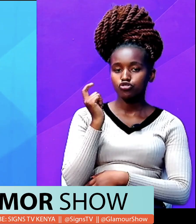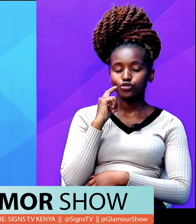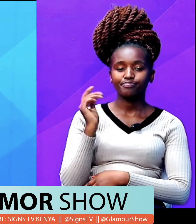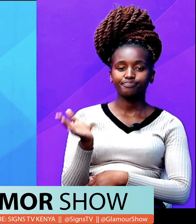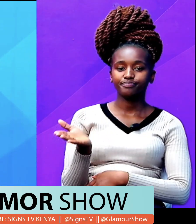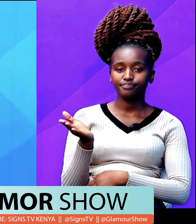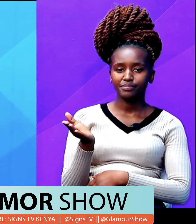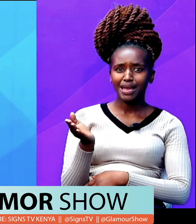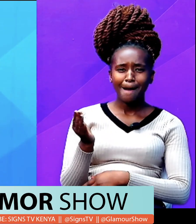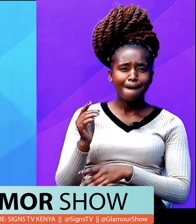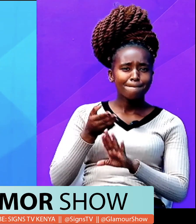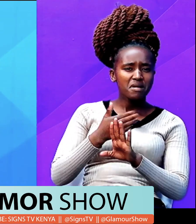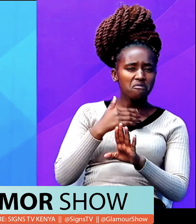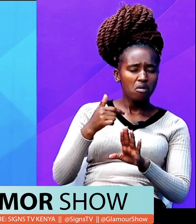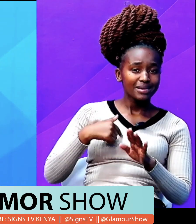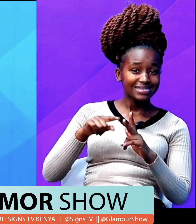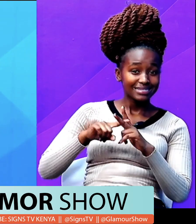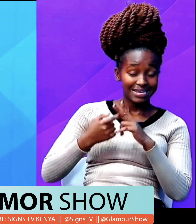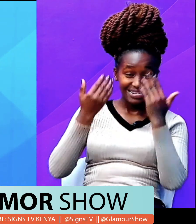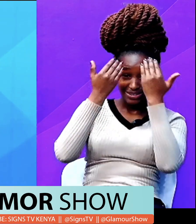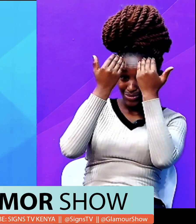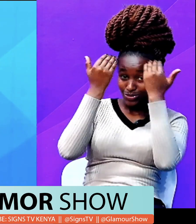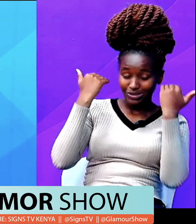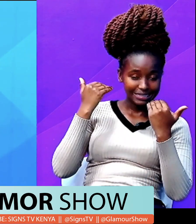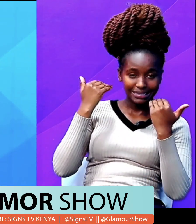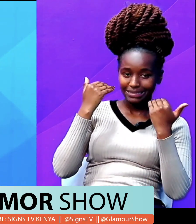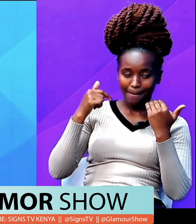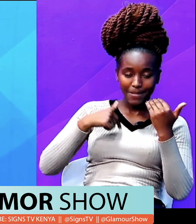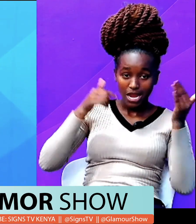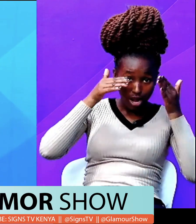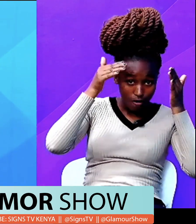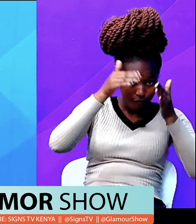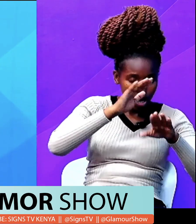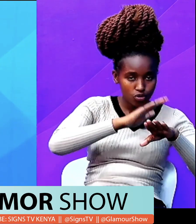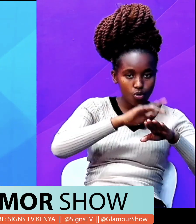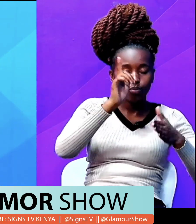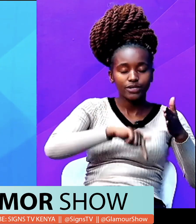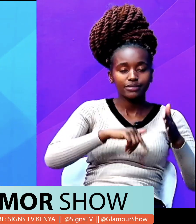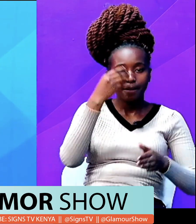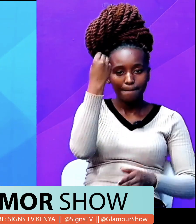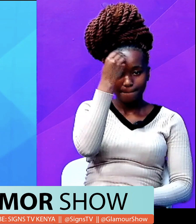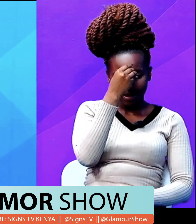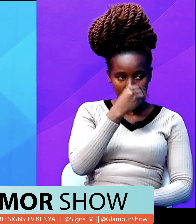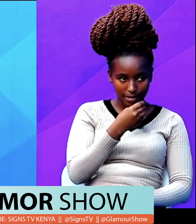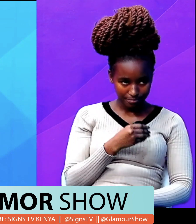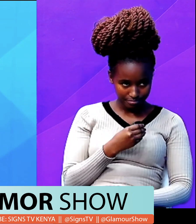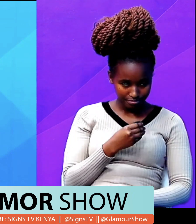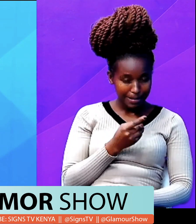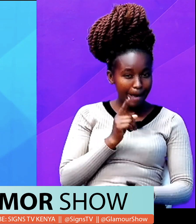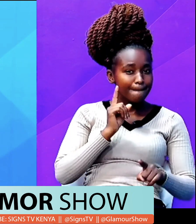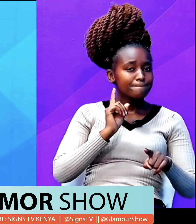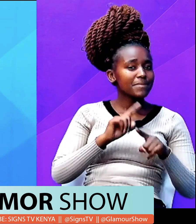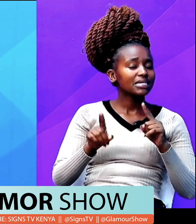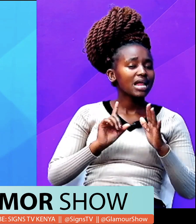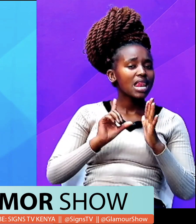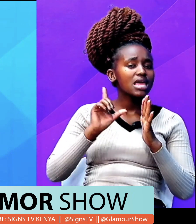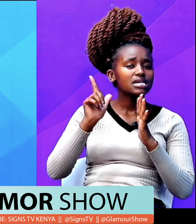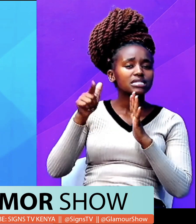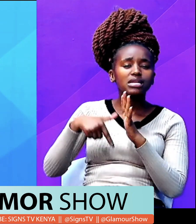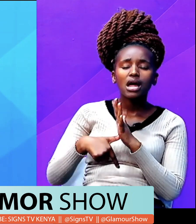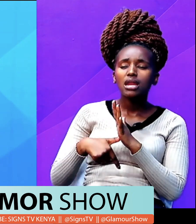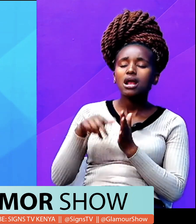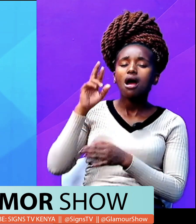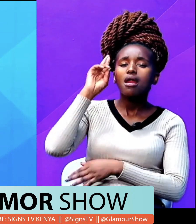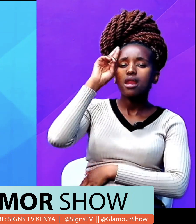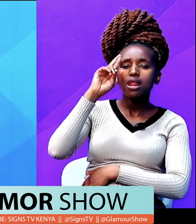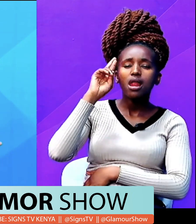started wigs, my whole passion was in makeup. So I came to realize the way I'm attending to